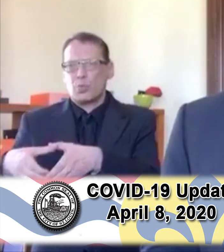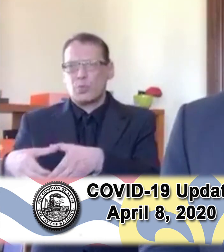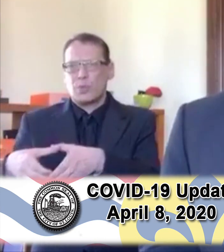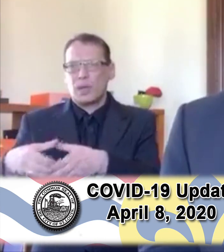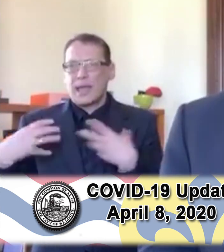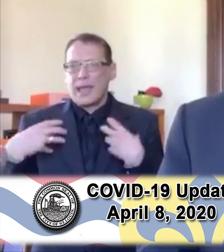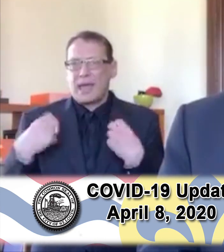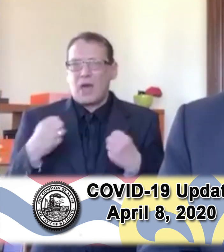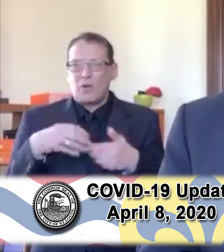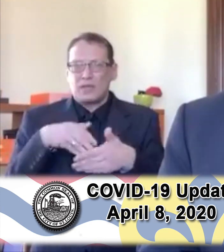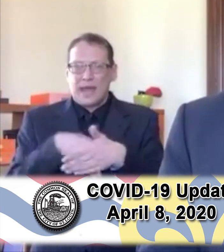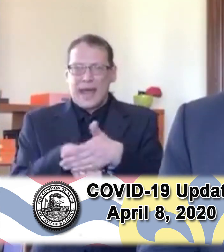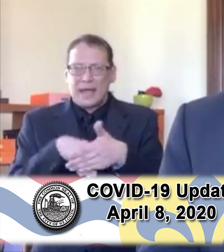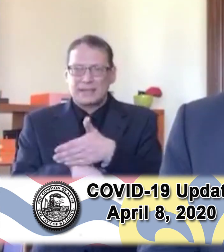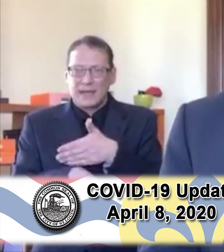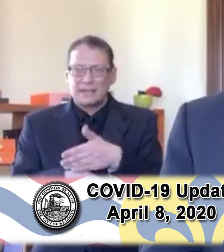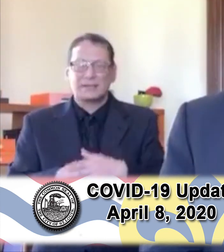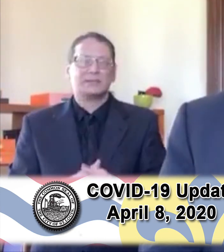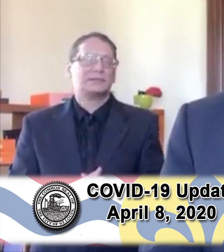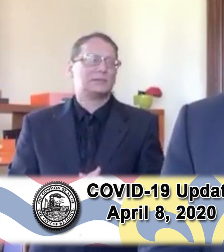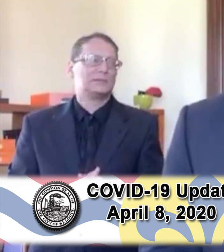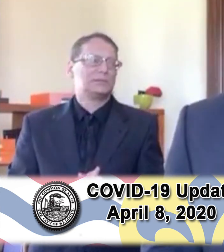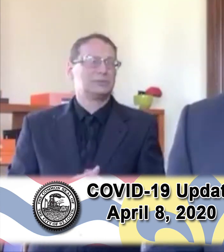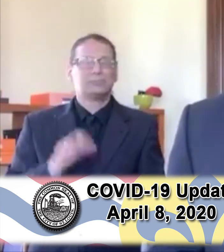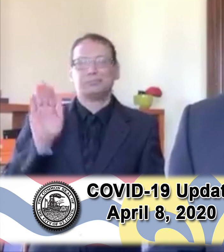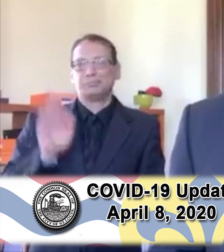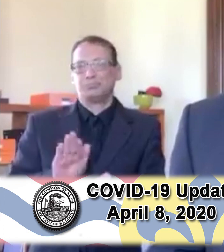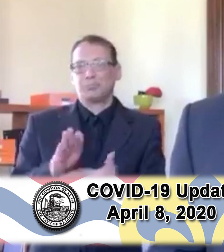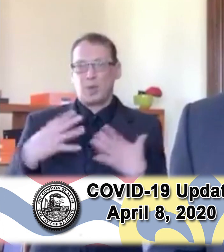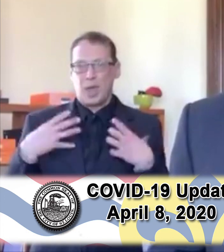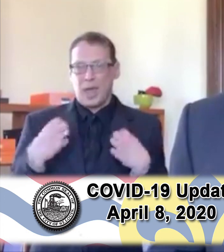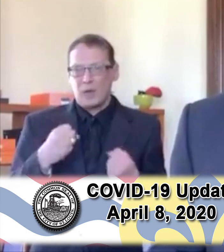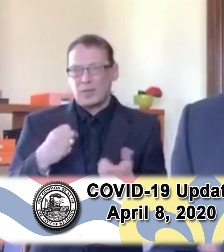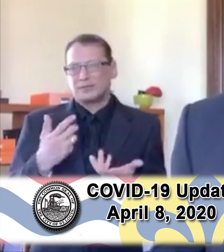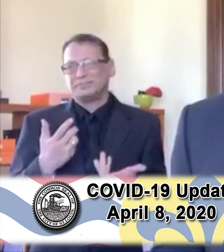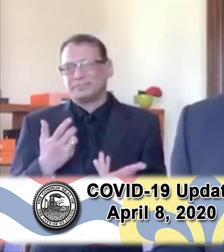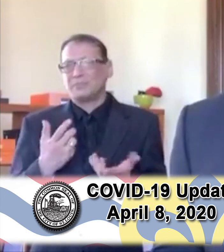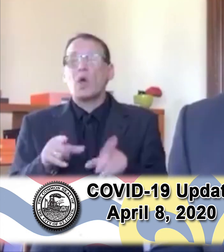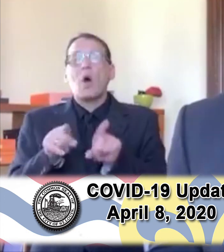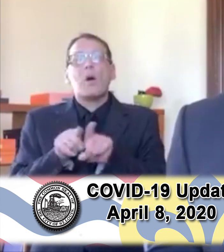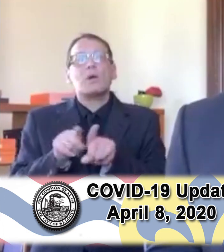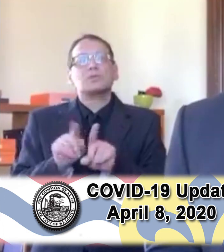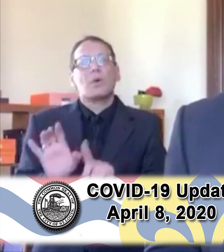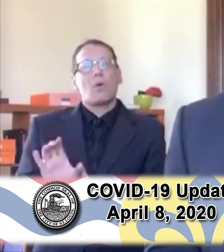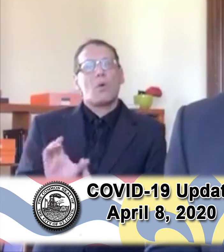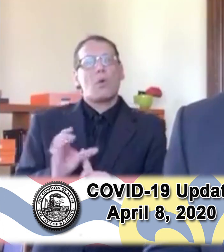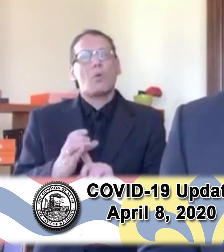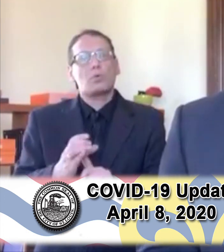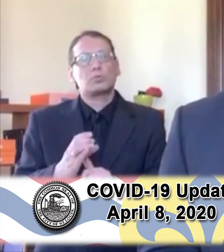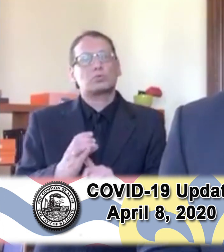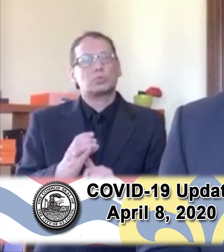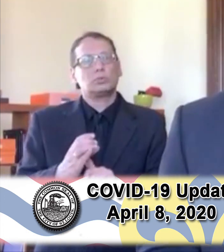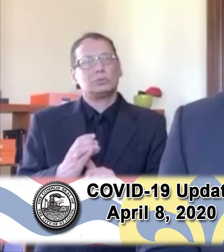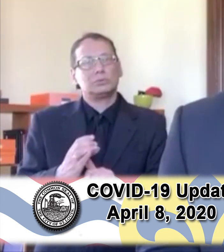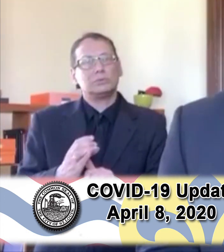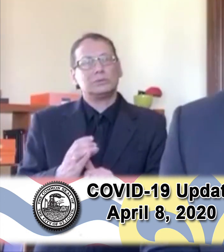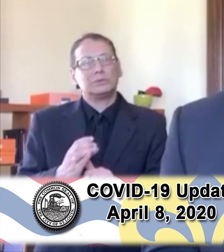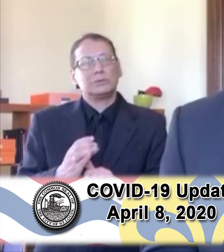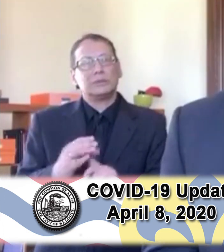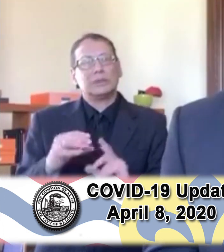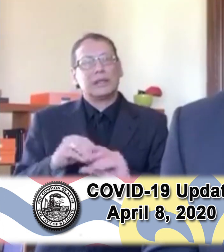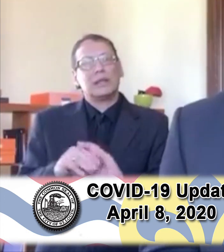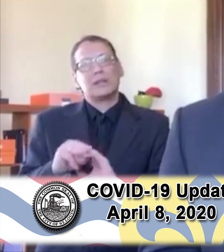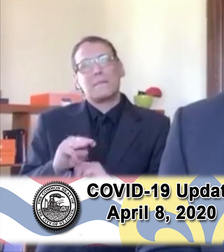access, lack of health access. It's also related to some cultural norms that have established within the